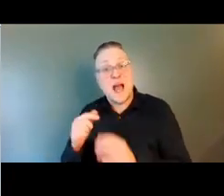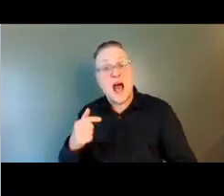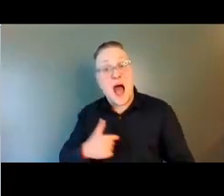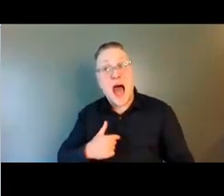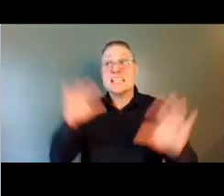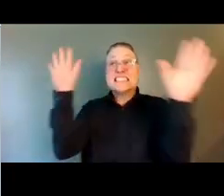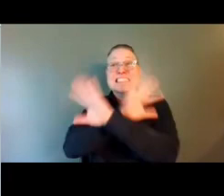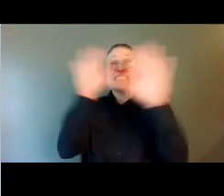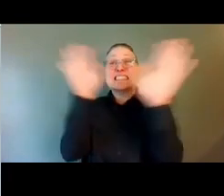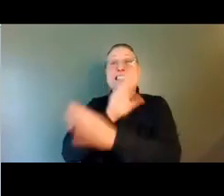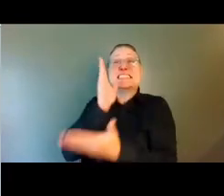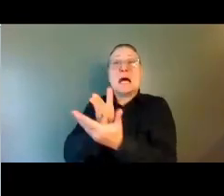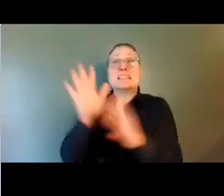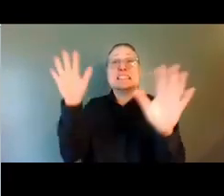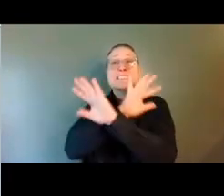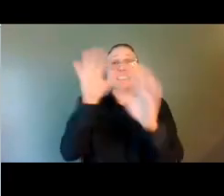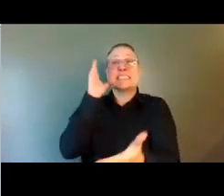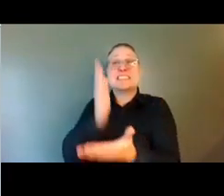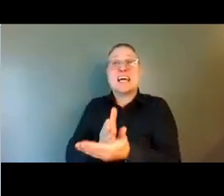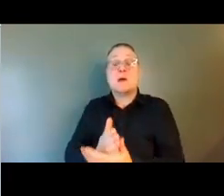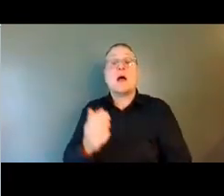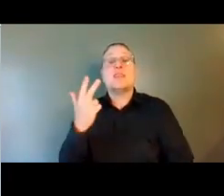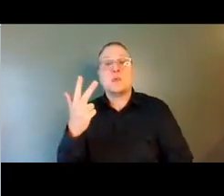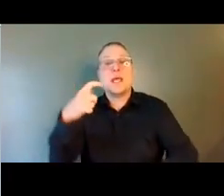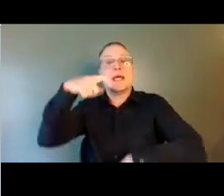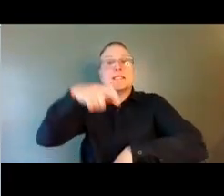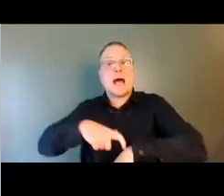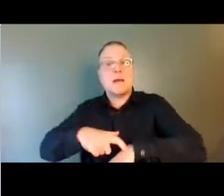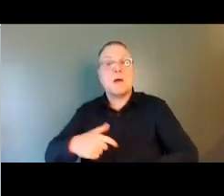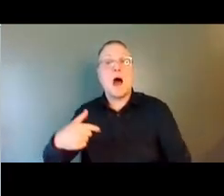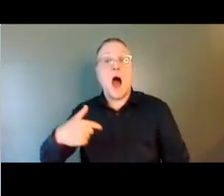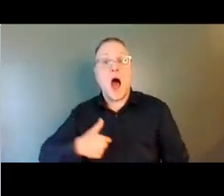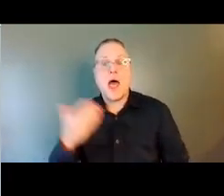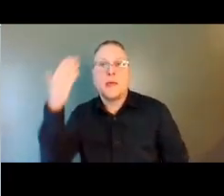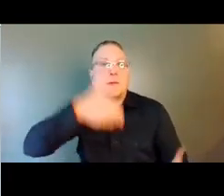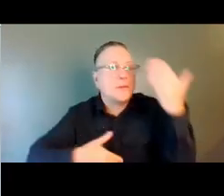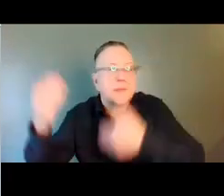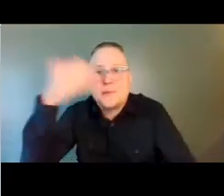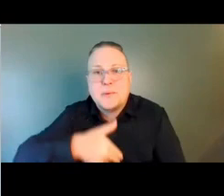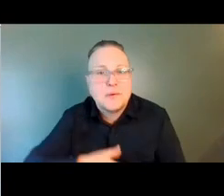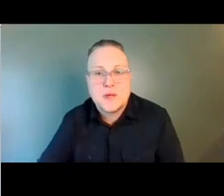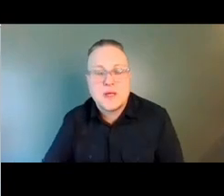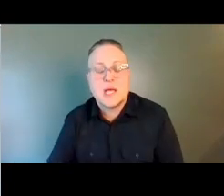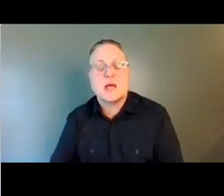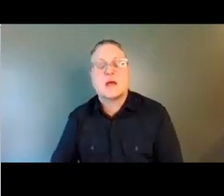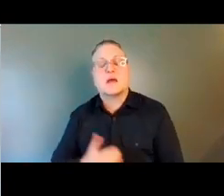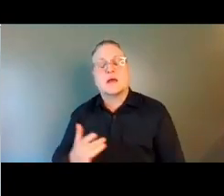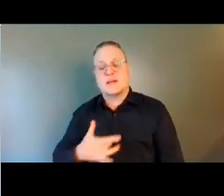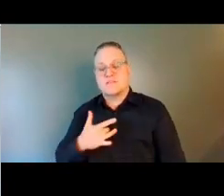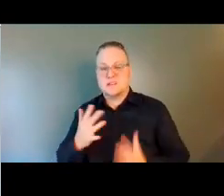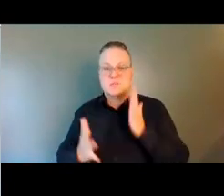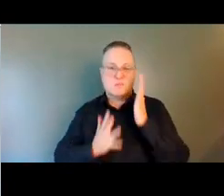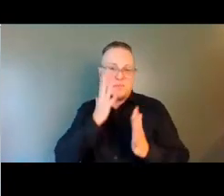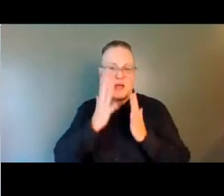3 times to stop. I felt some embarrassment sort of well up, and that was embarrassment that had been